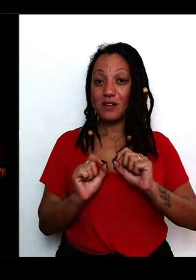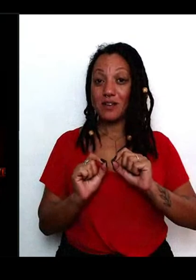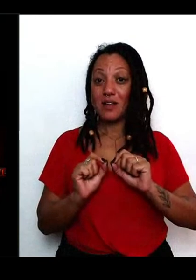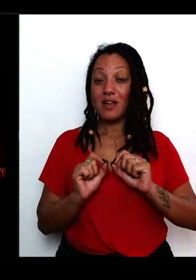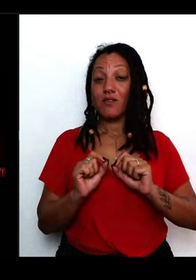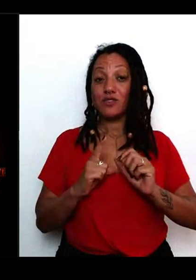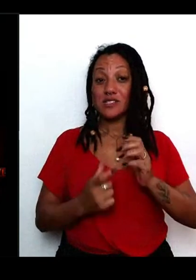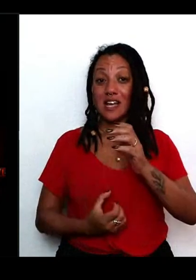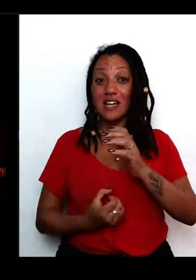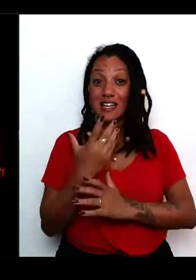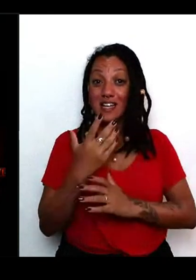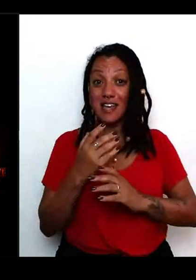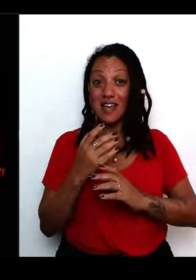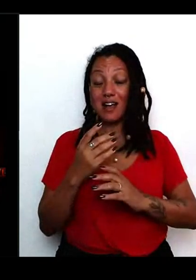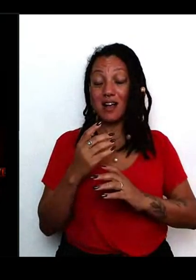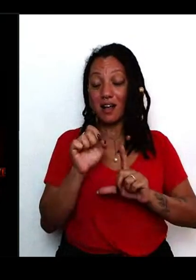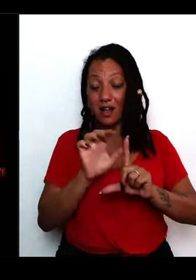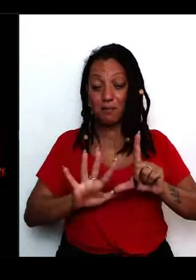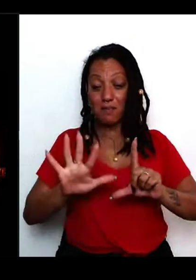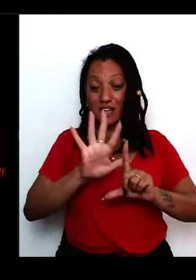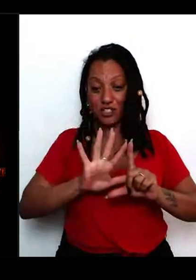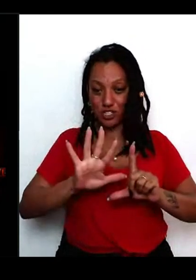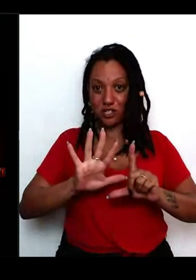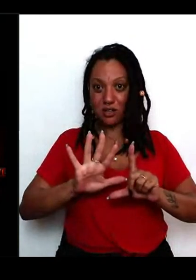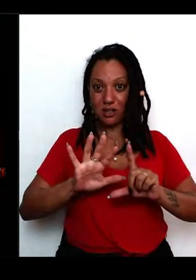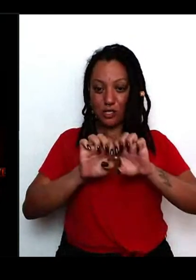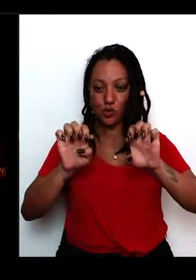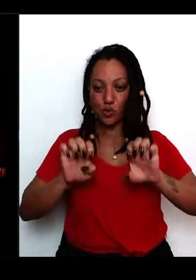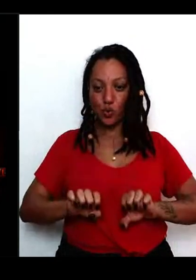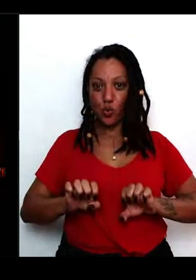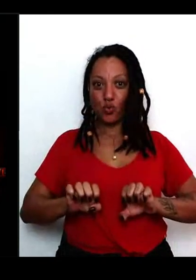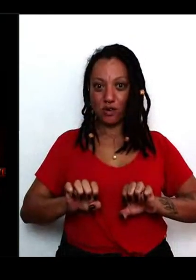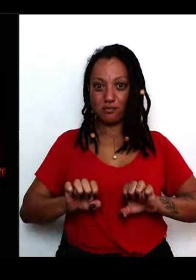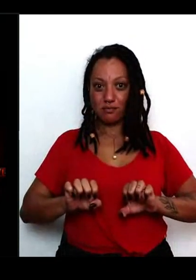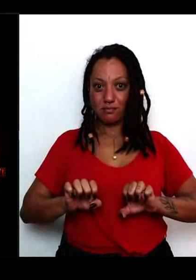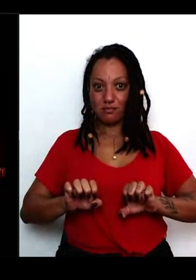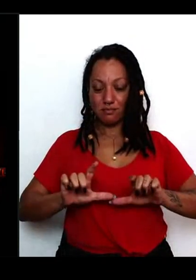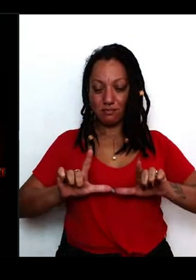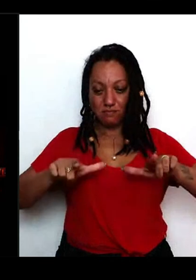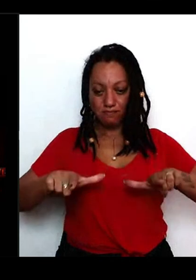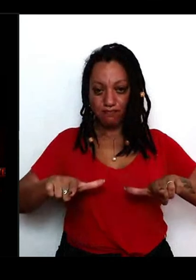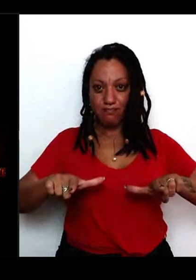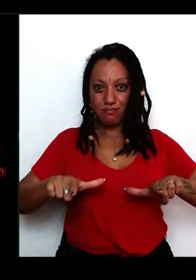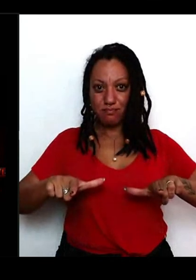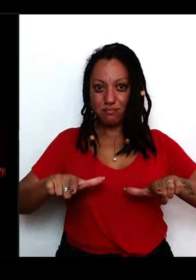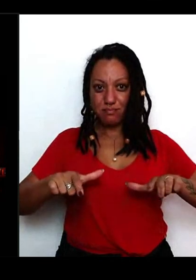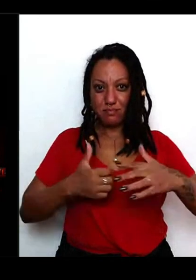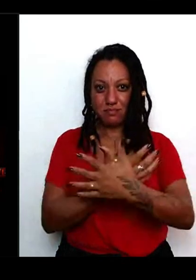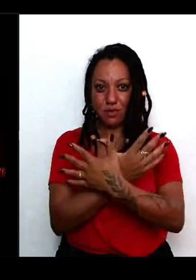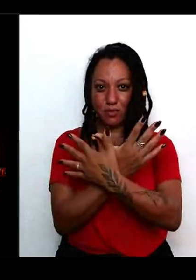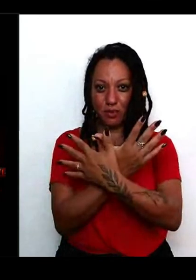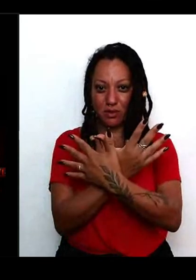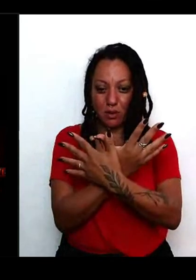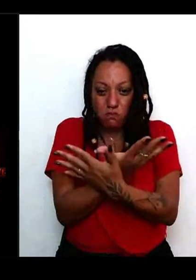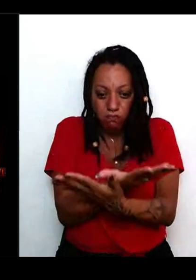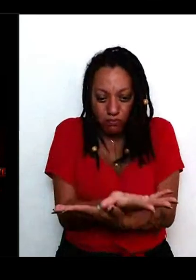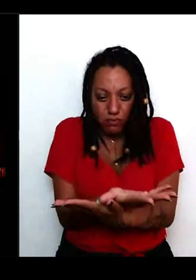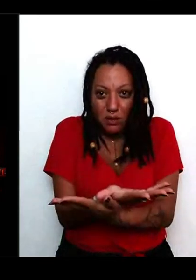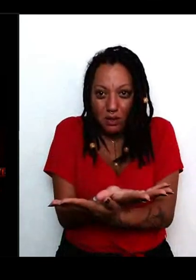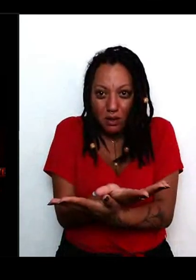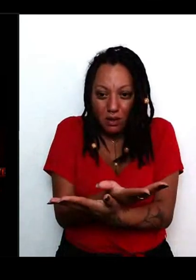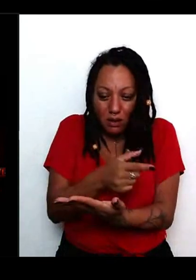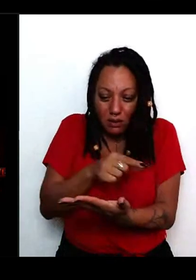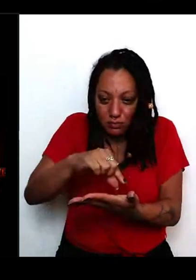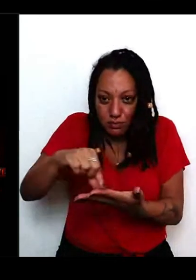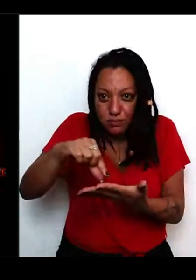this work they have stopped producing colored smokes which meant I had to learn a whole